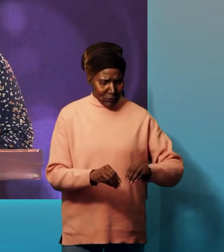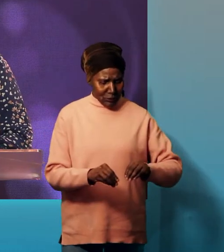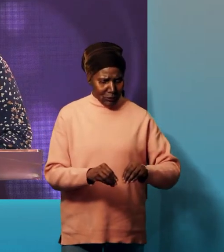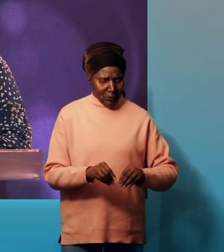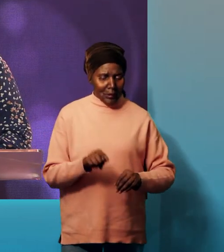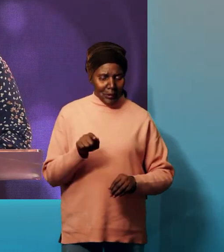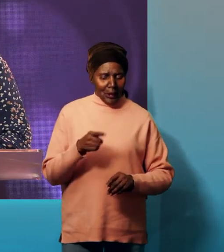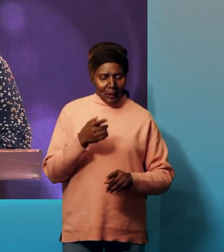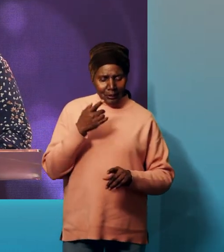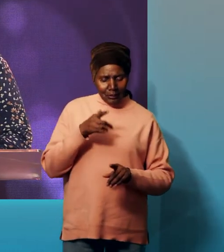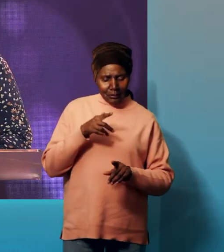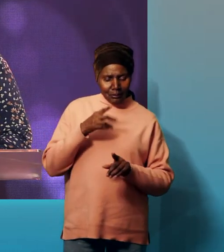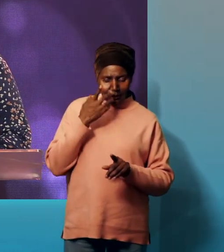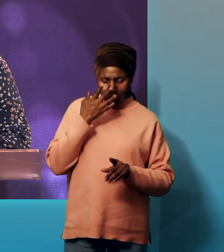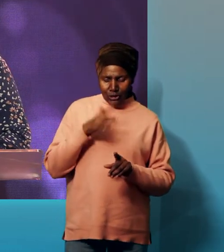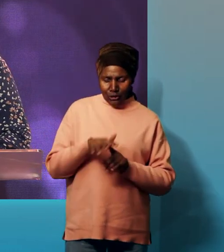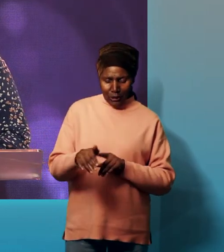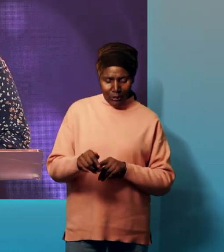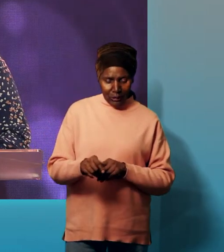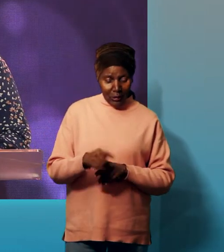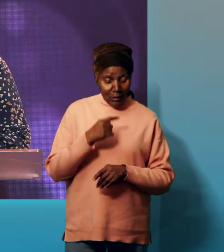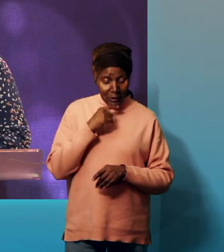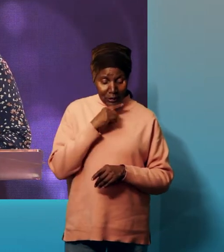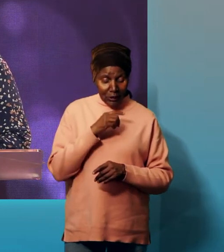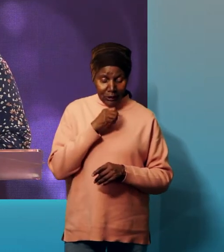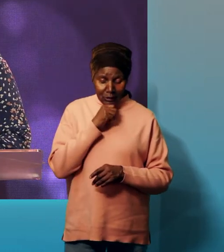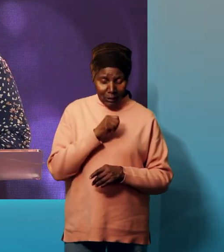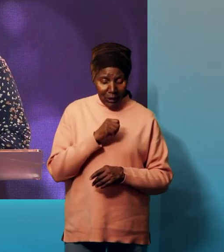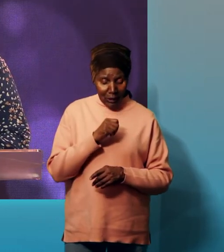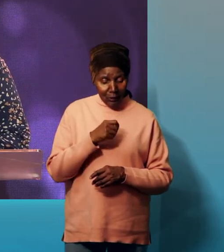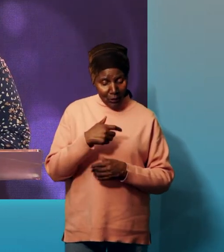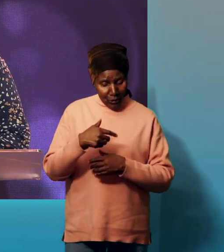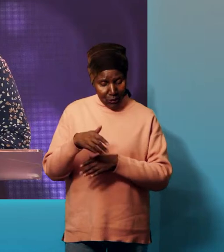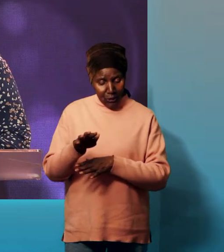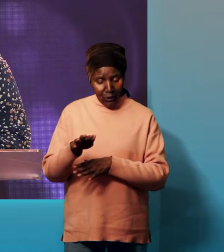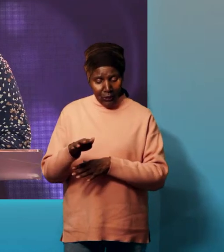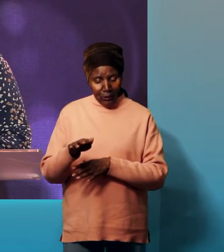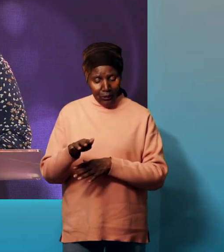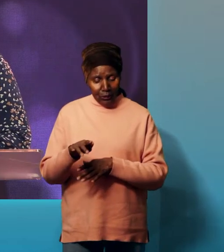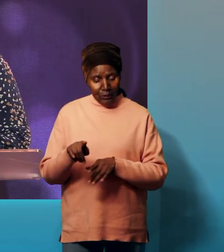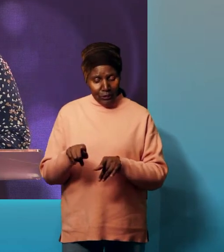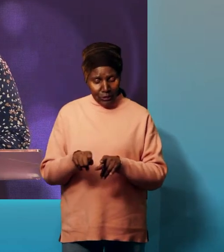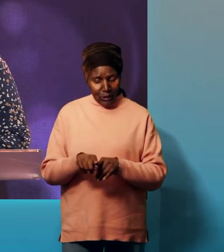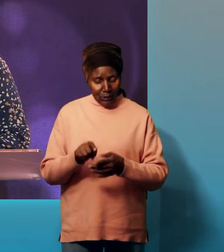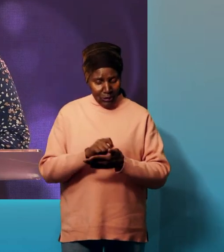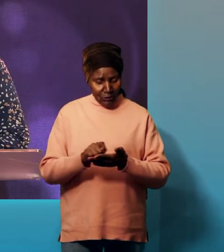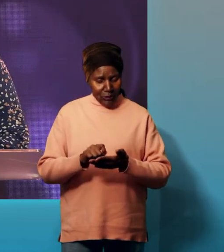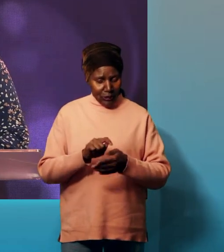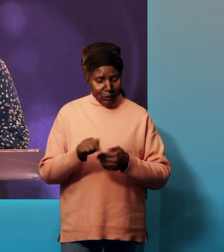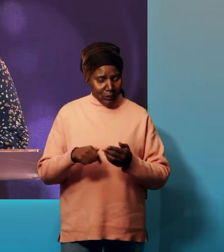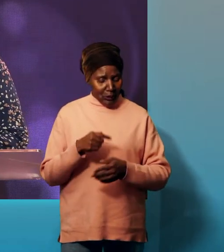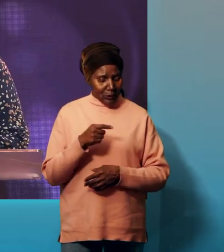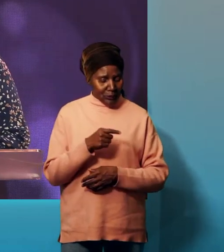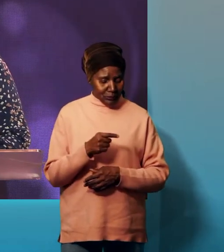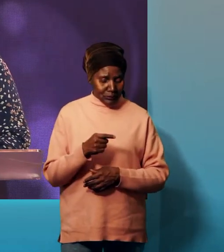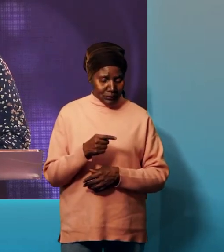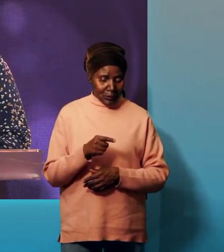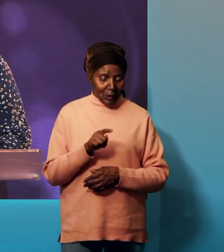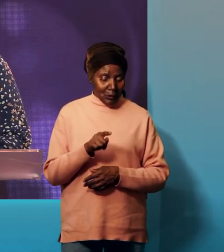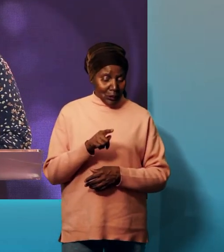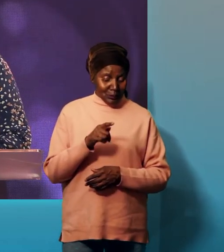me. The Son of Man will go just as it's written about him. But woe to that